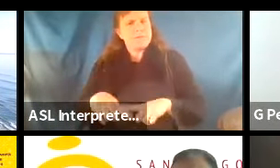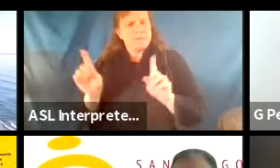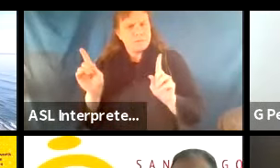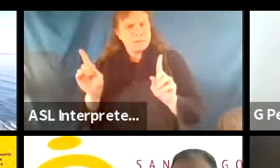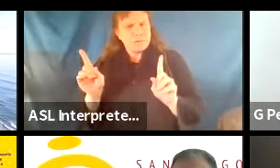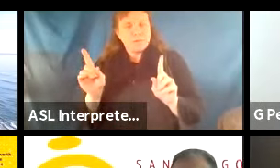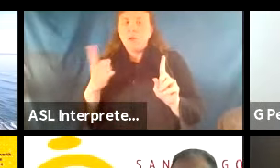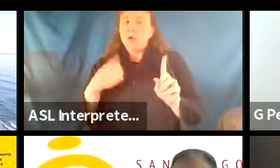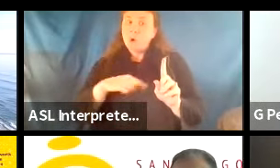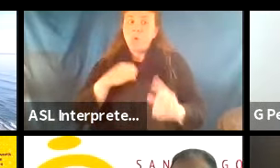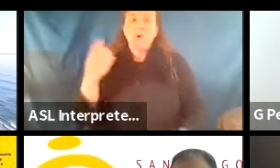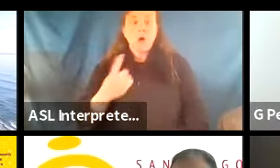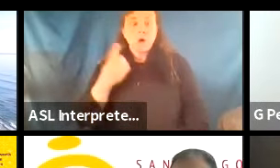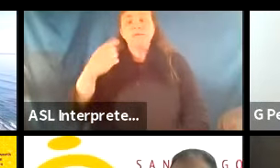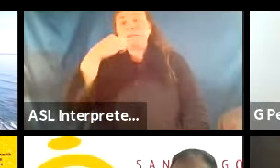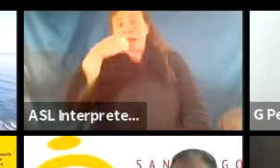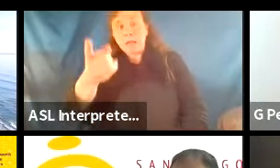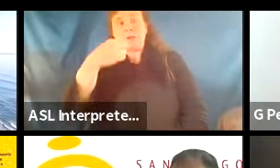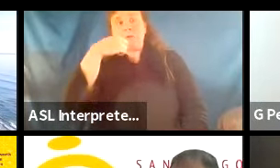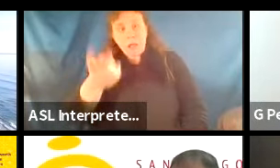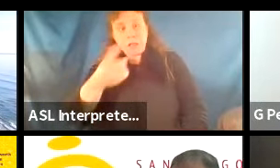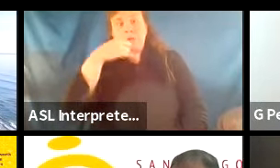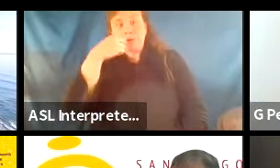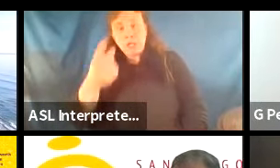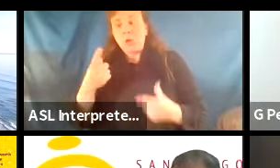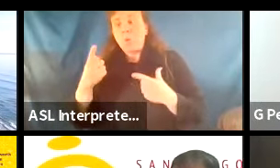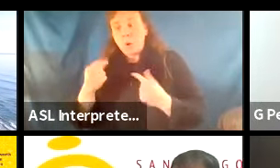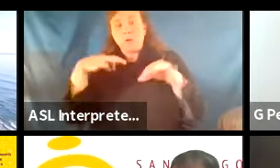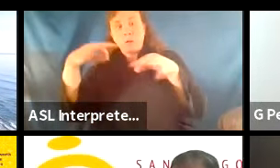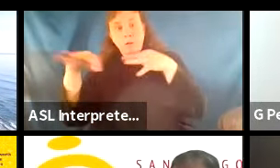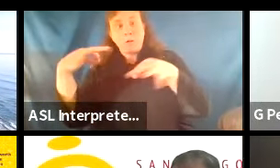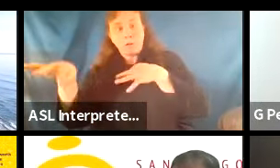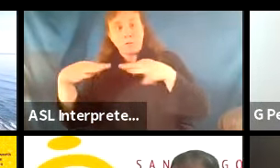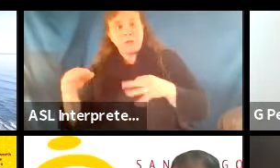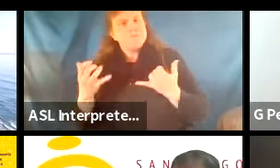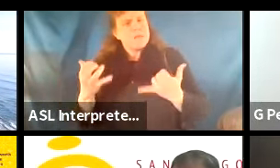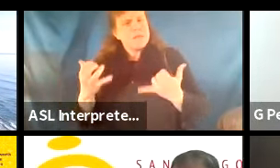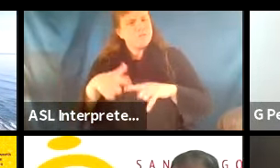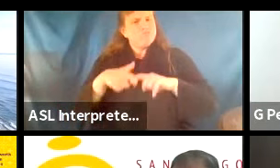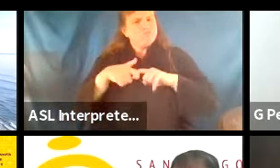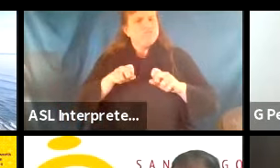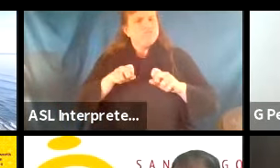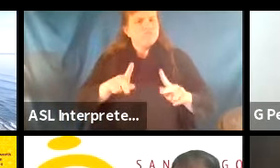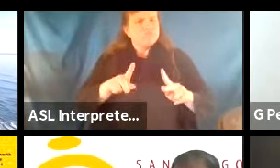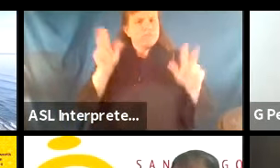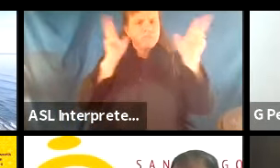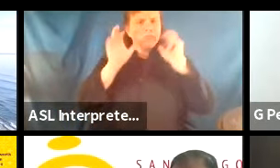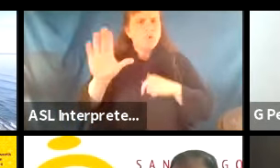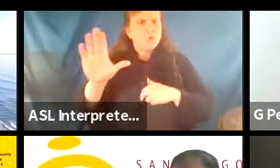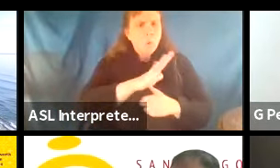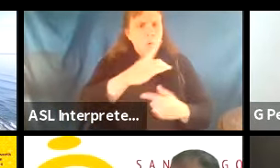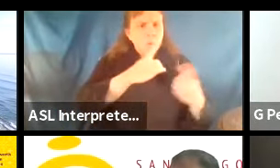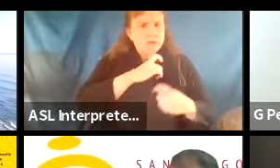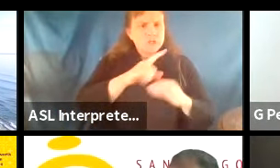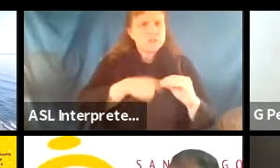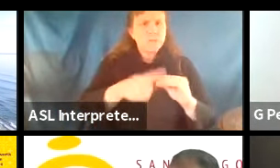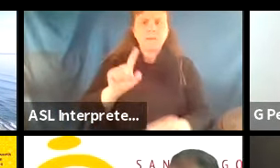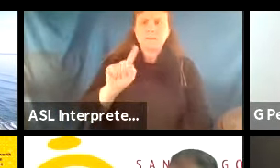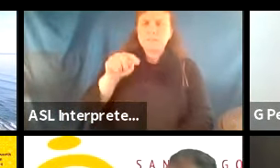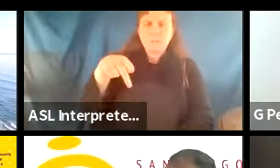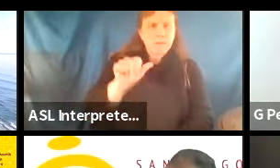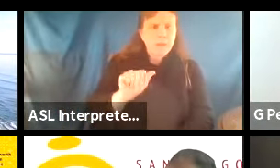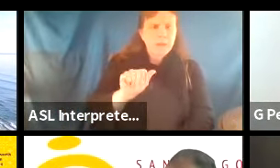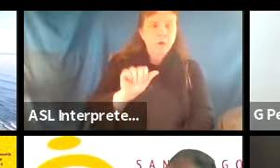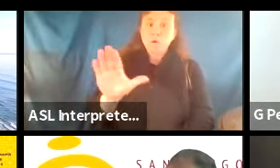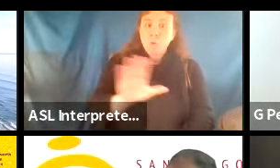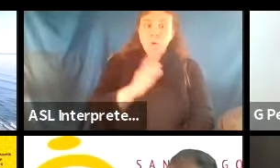you stuff and telling you what we're doing. And I think it's an opportunity to really hear what your questions are about the TPA, what kind of